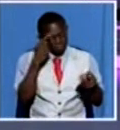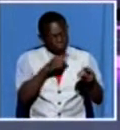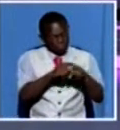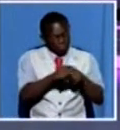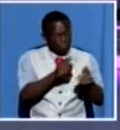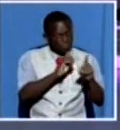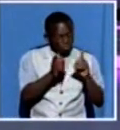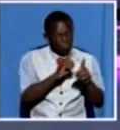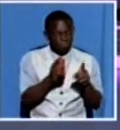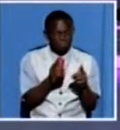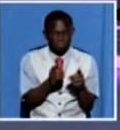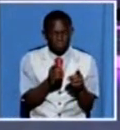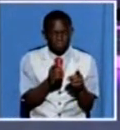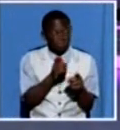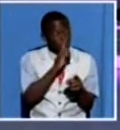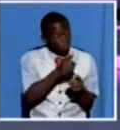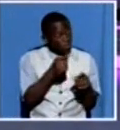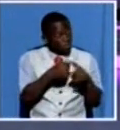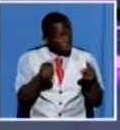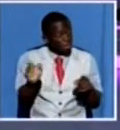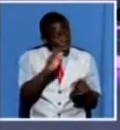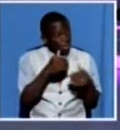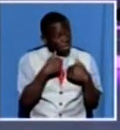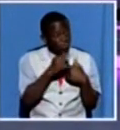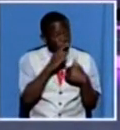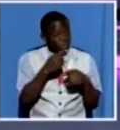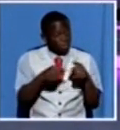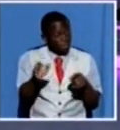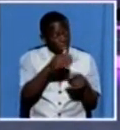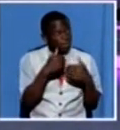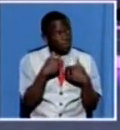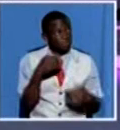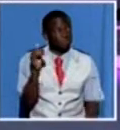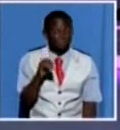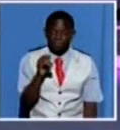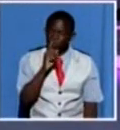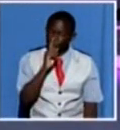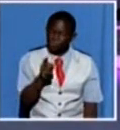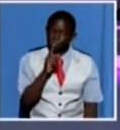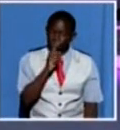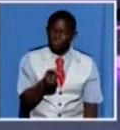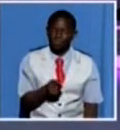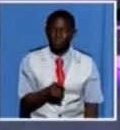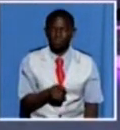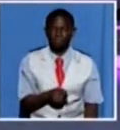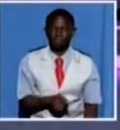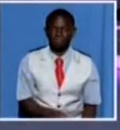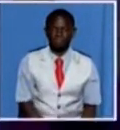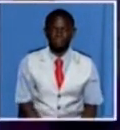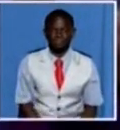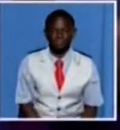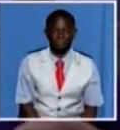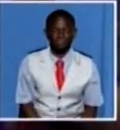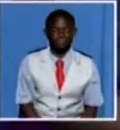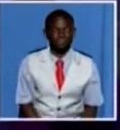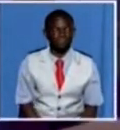happening? It is a fact. It is happening among some the small contractors. It is happening among the subcontractors. That Zambians are giving back their...